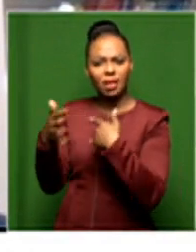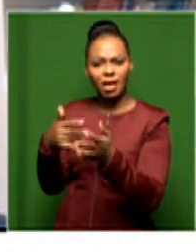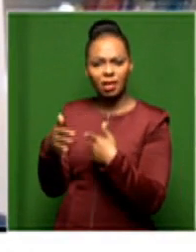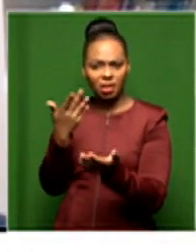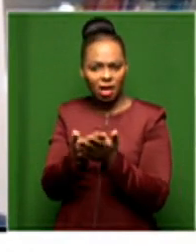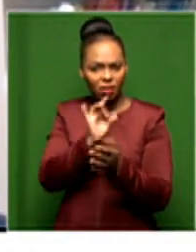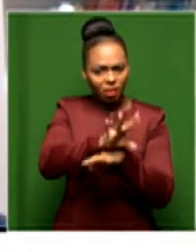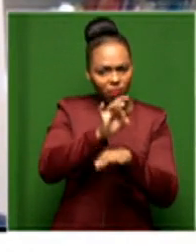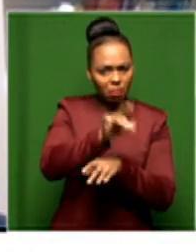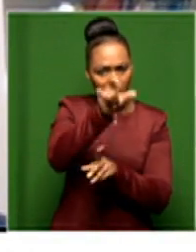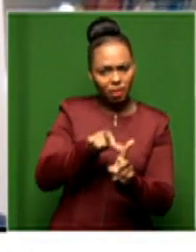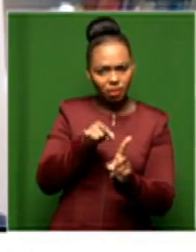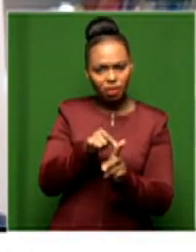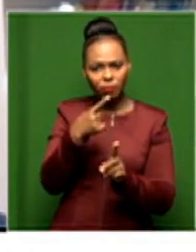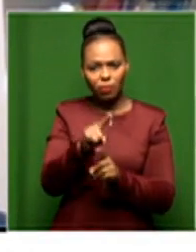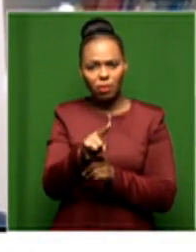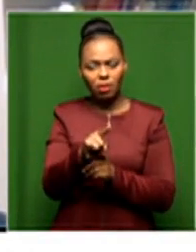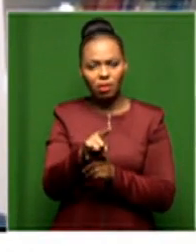lessen their waste footprint?